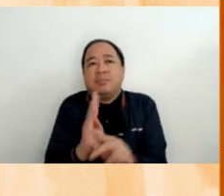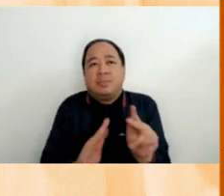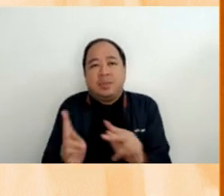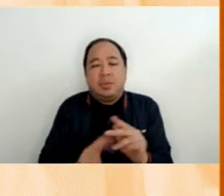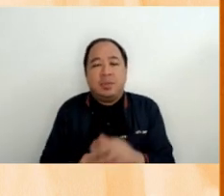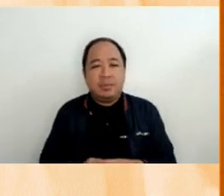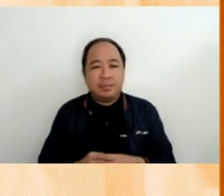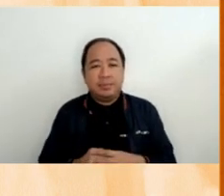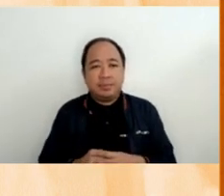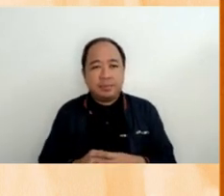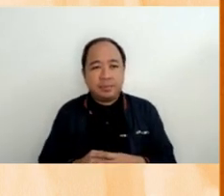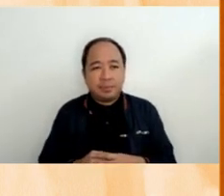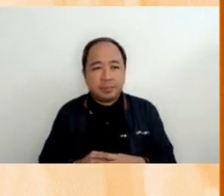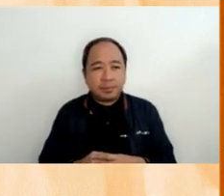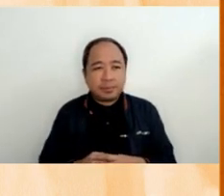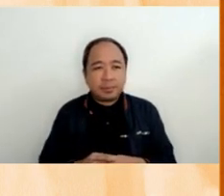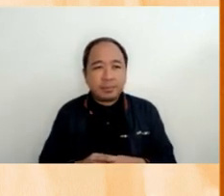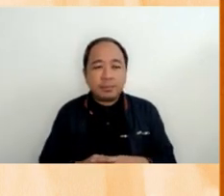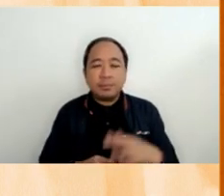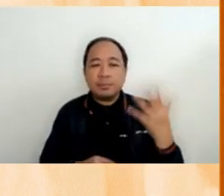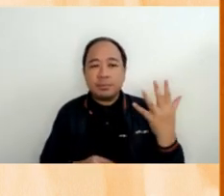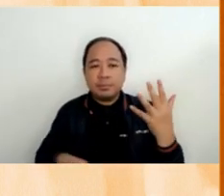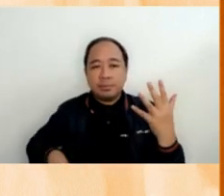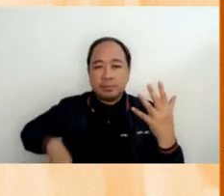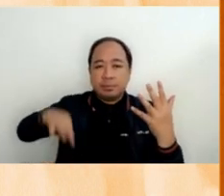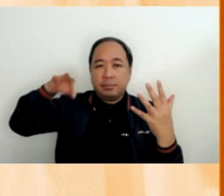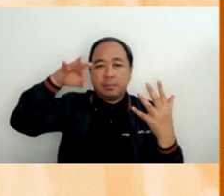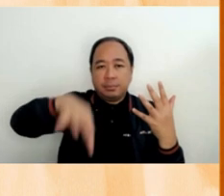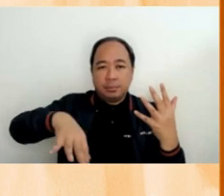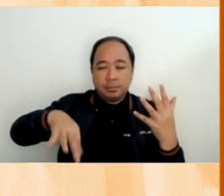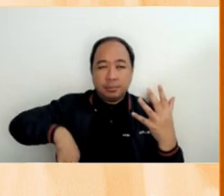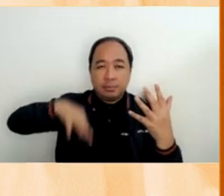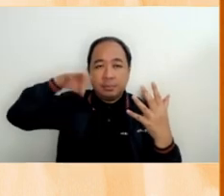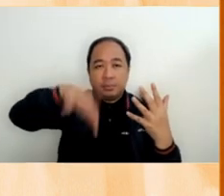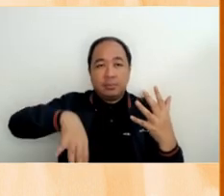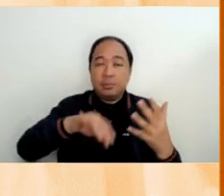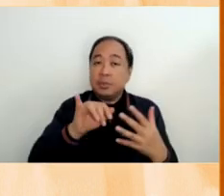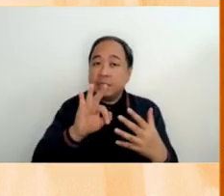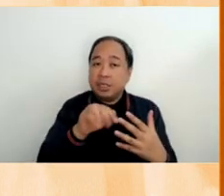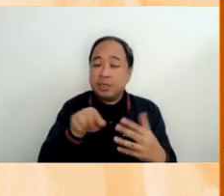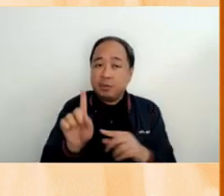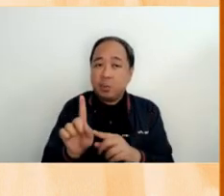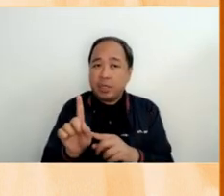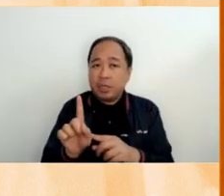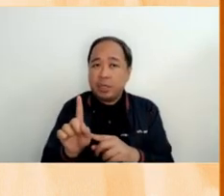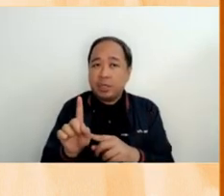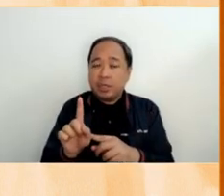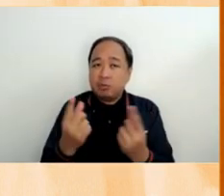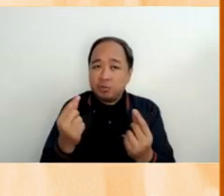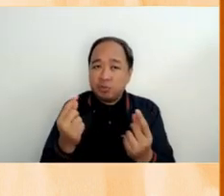Next is contribution. Contribution is when a child does things to make the world